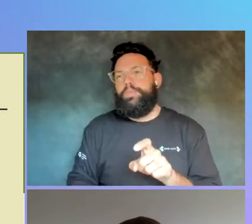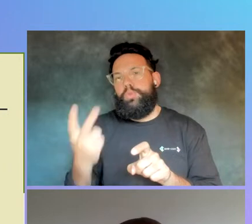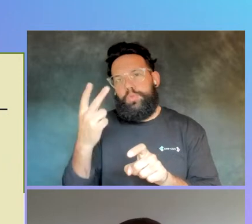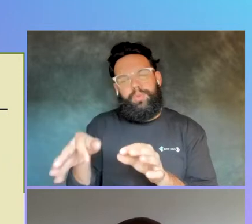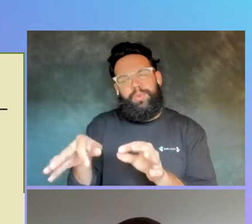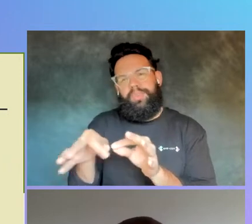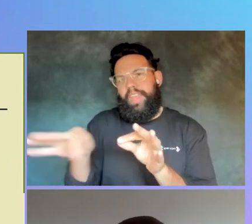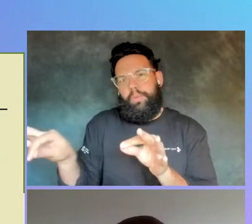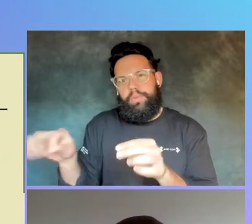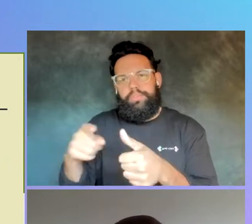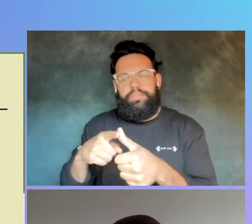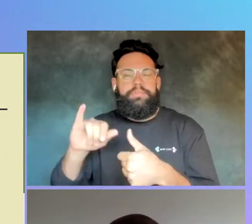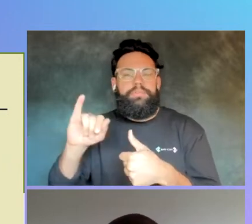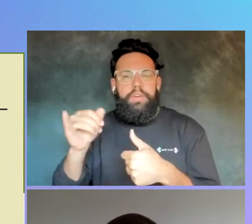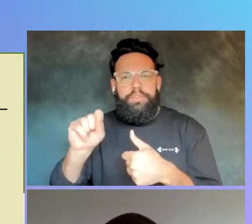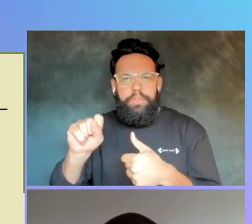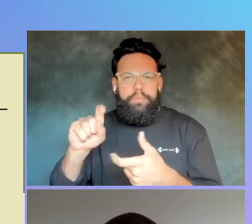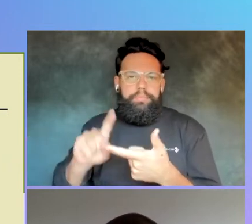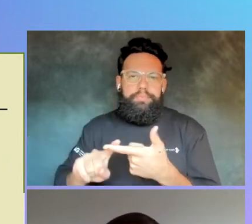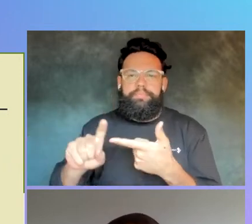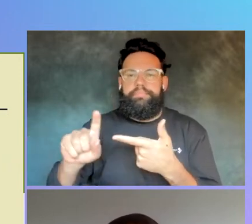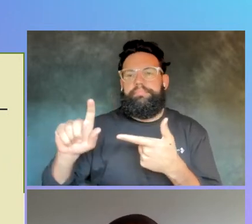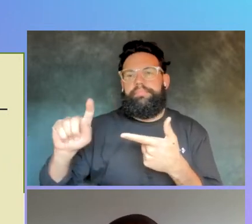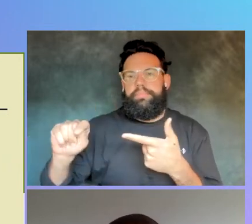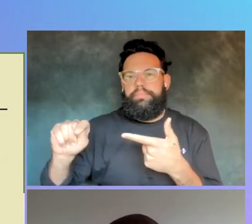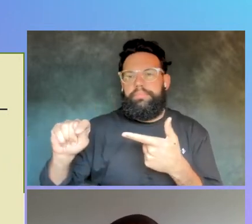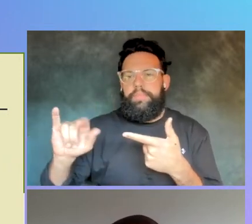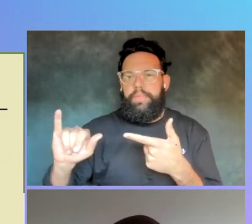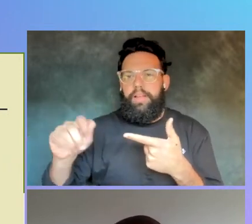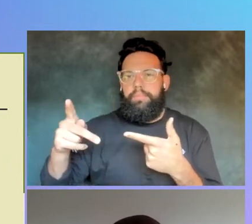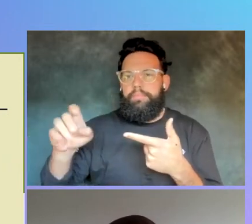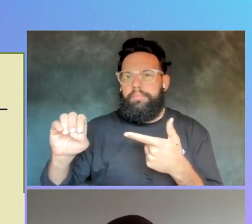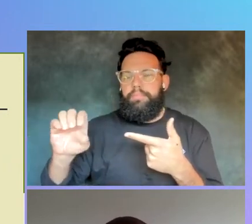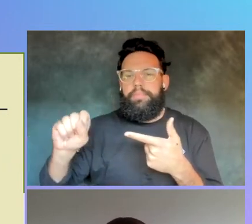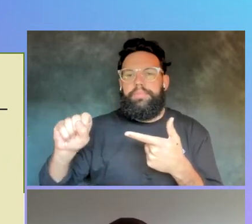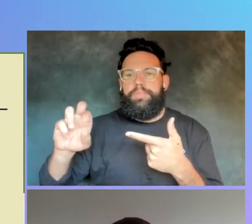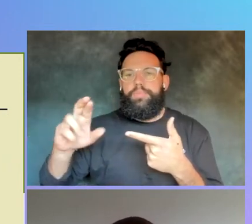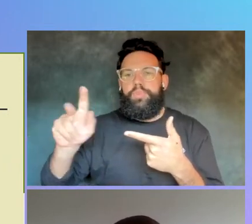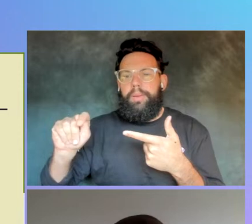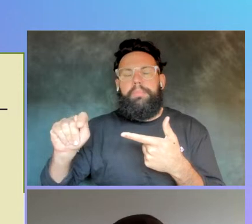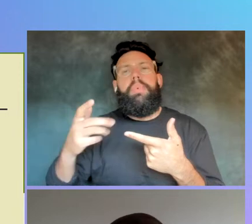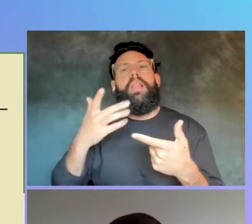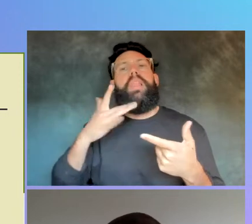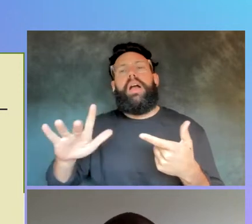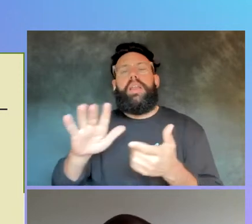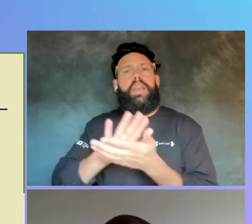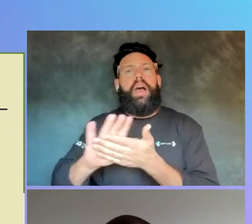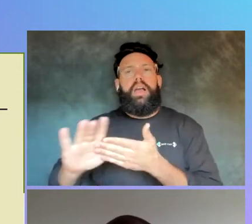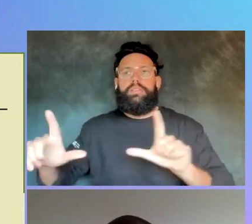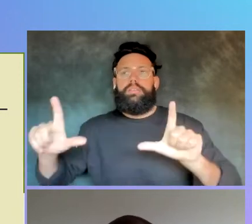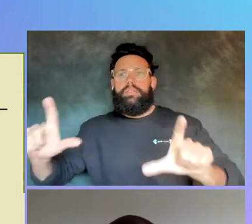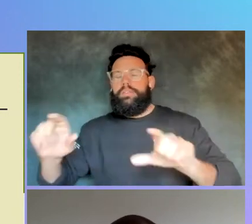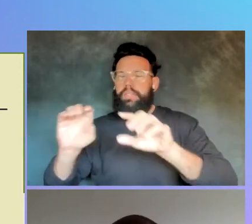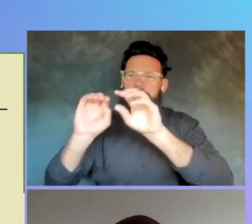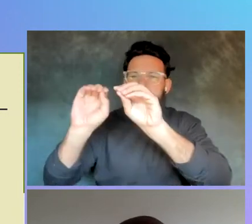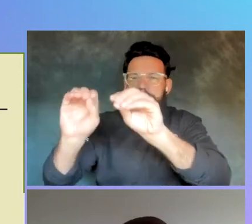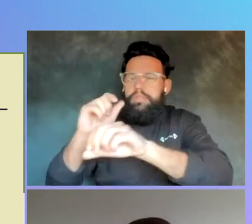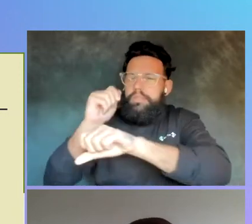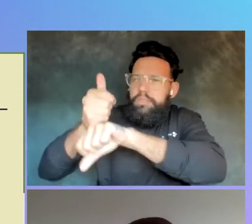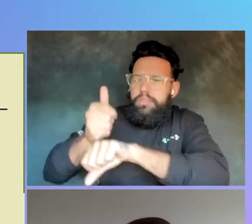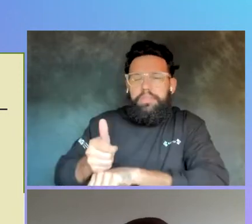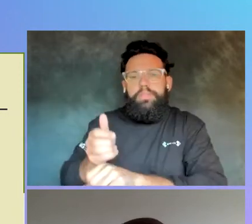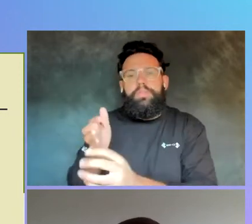you the familiar surroundings of a browser window and of browser dev tools.